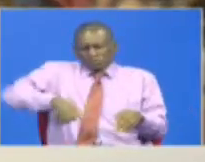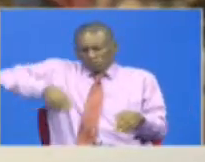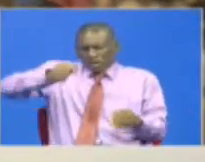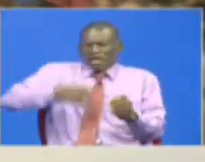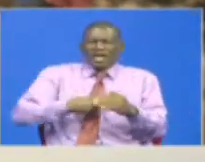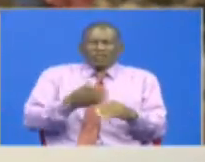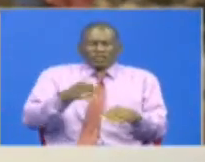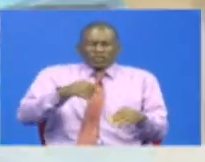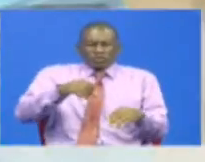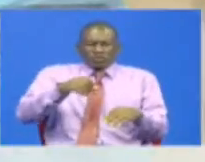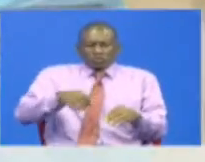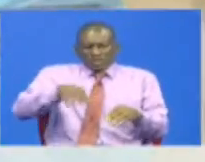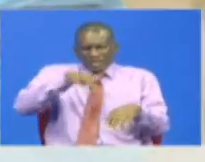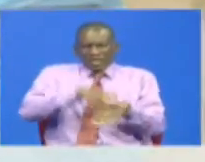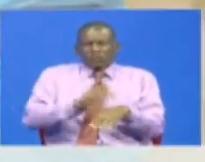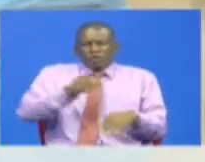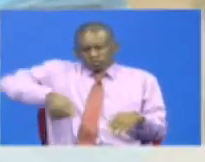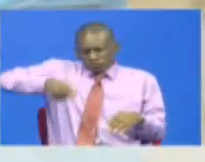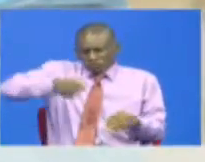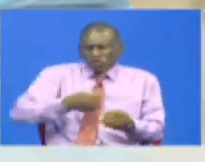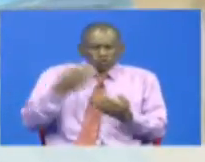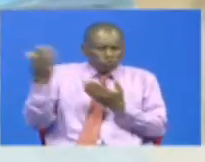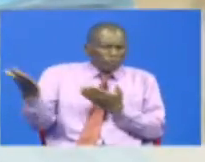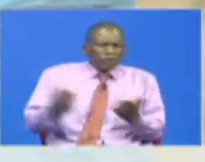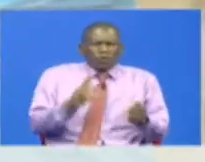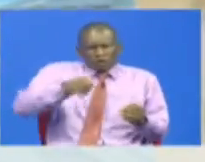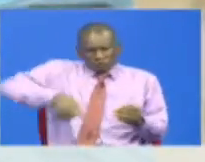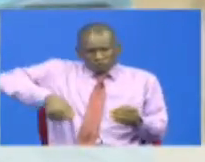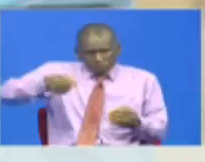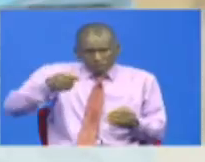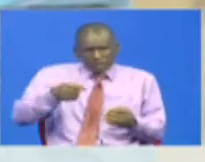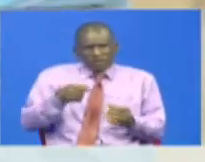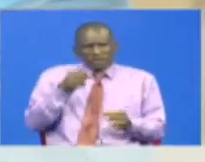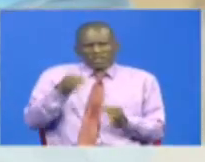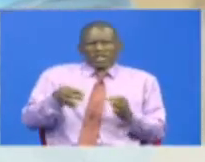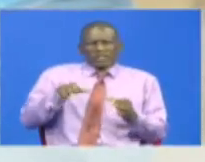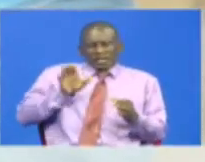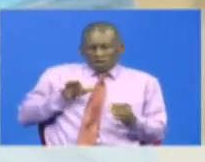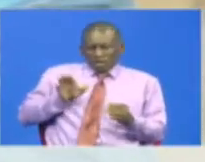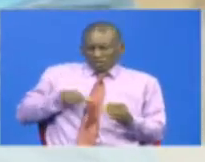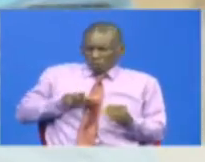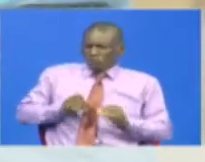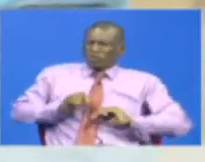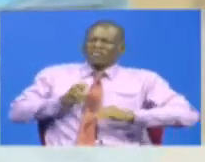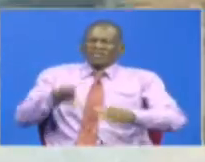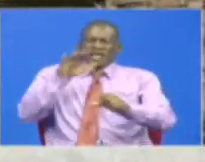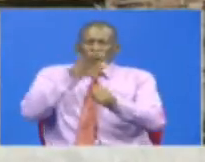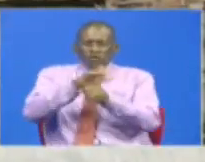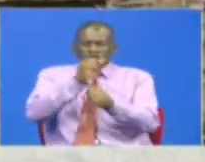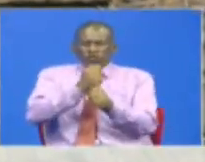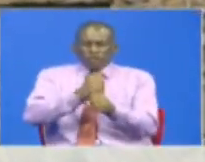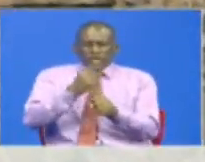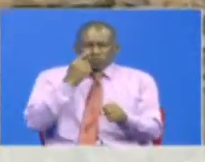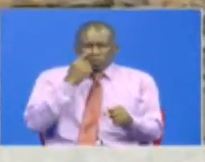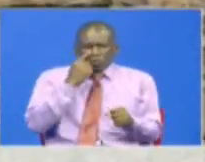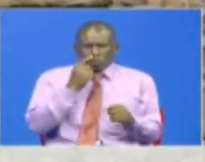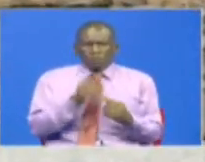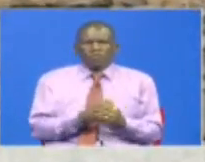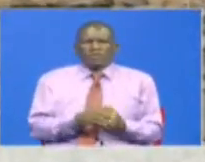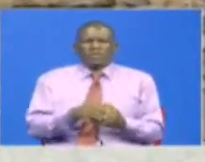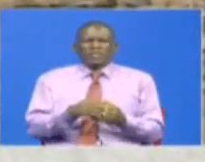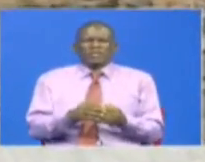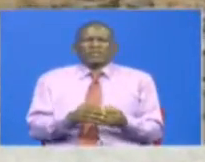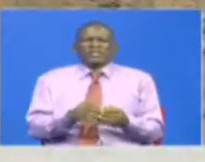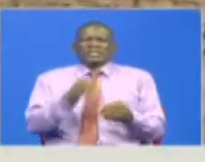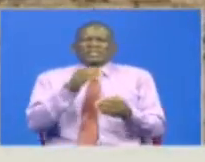kushota unakuja na hiyo mtungi moja na mama kama uko nyumbani umeacha kazi mingi inapotea. Some kilometers